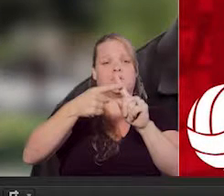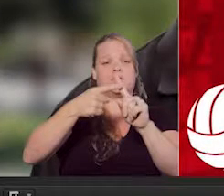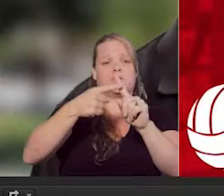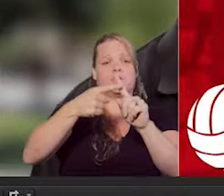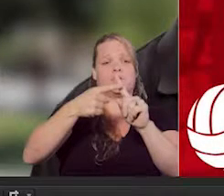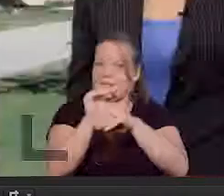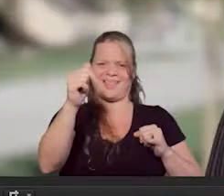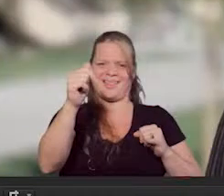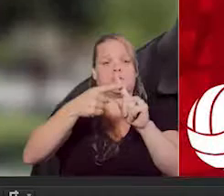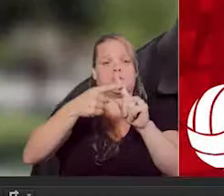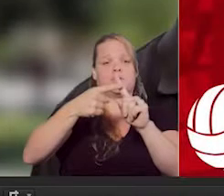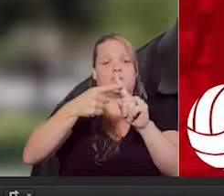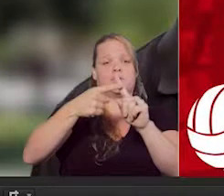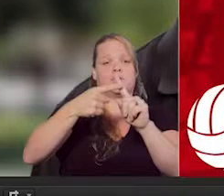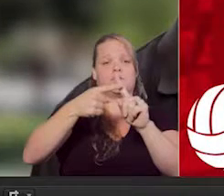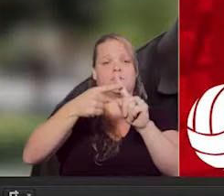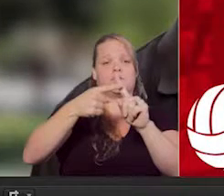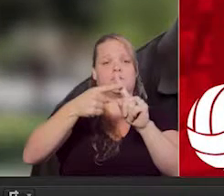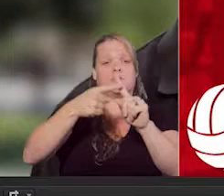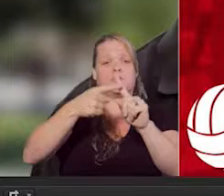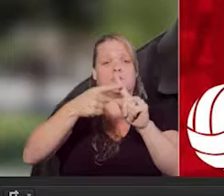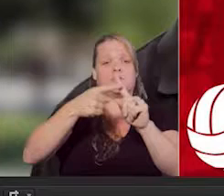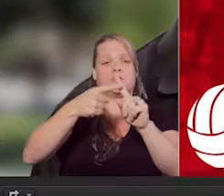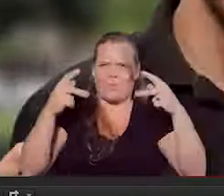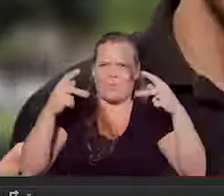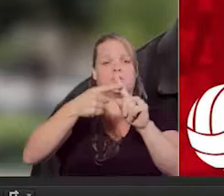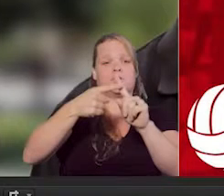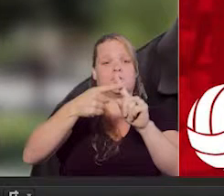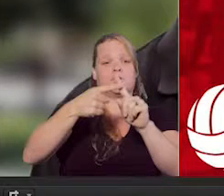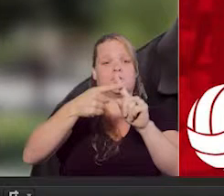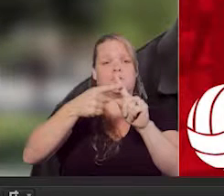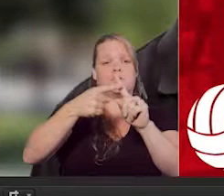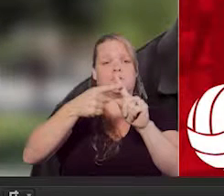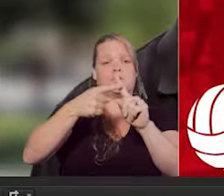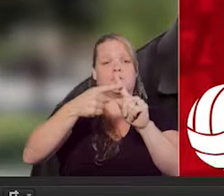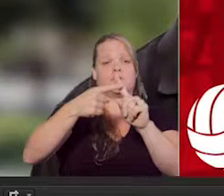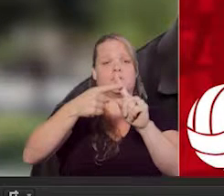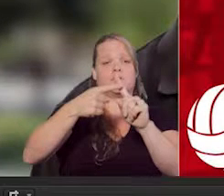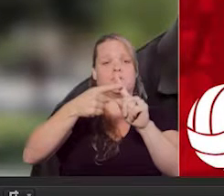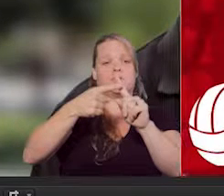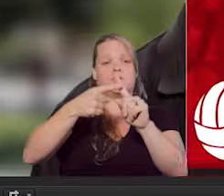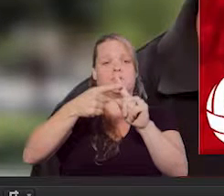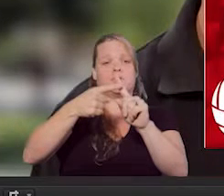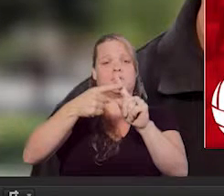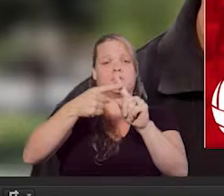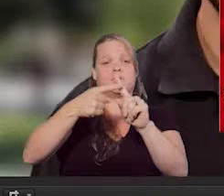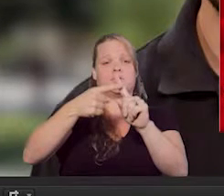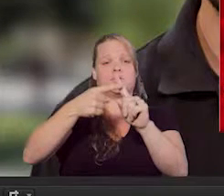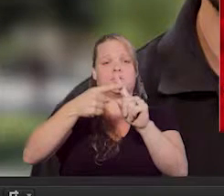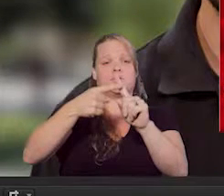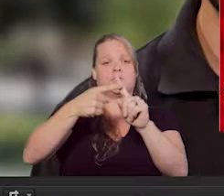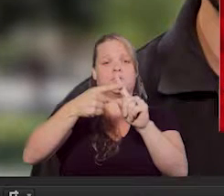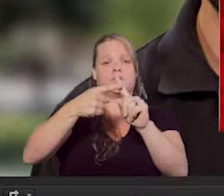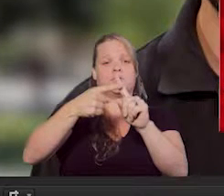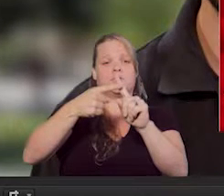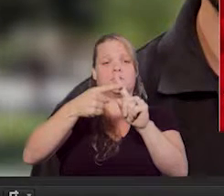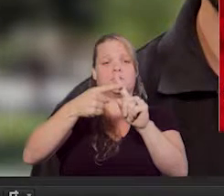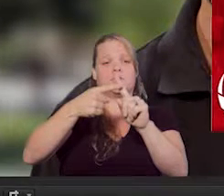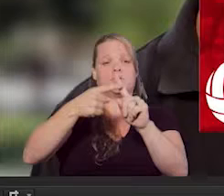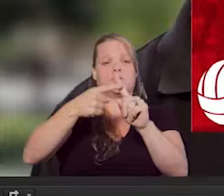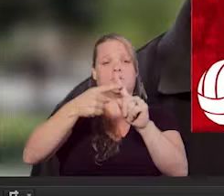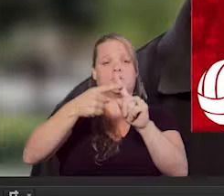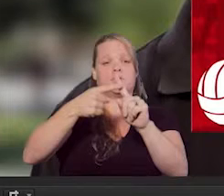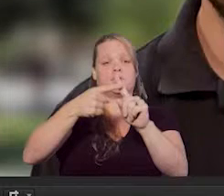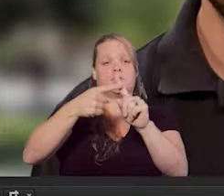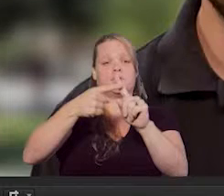And that'll kind of bump him over to the right spot. And now this one I can just kind of scale that down and move this